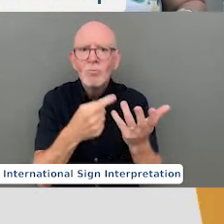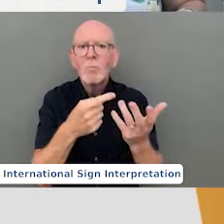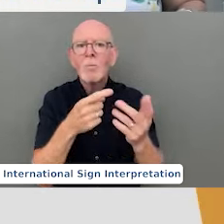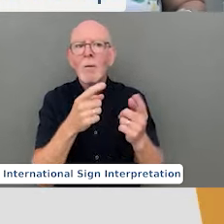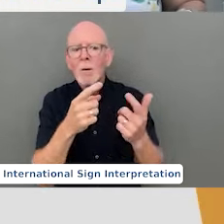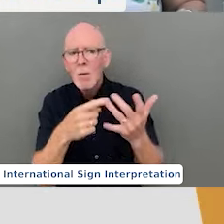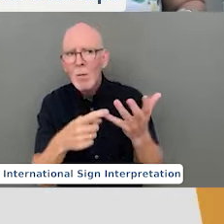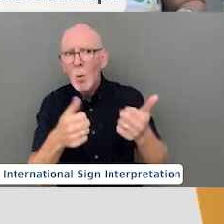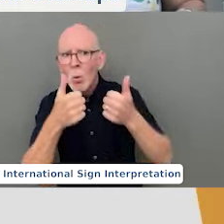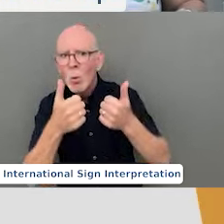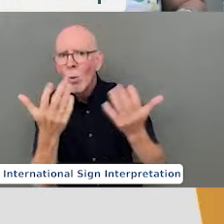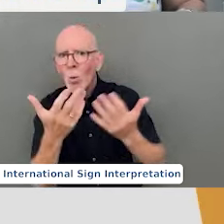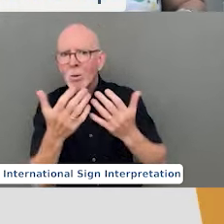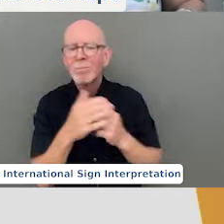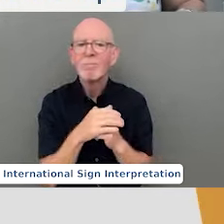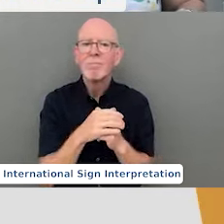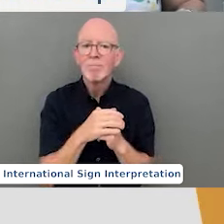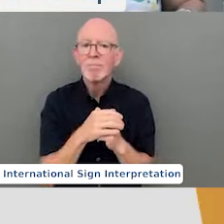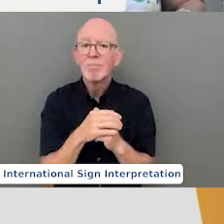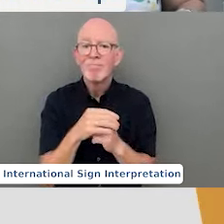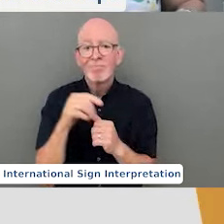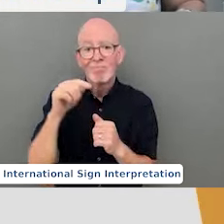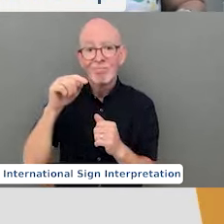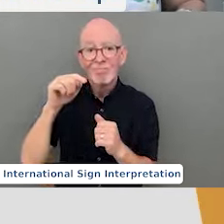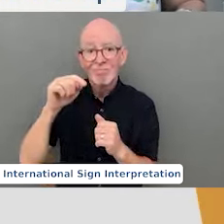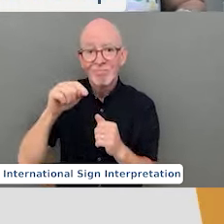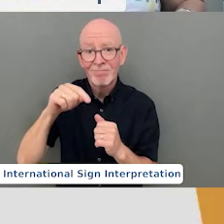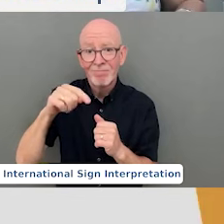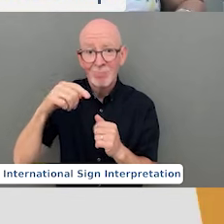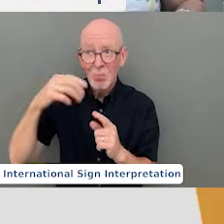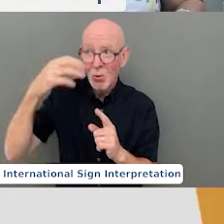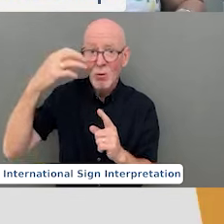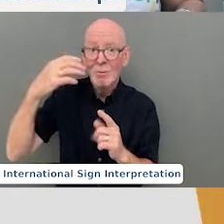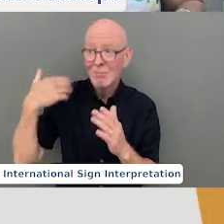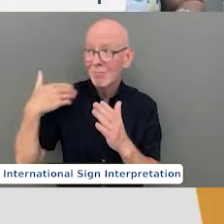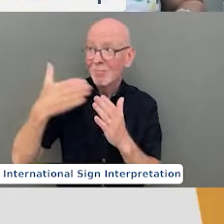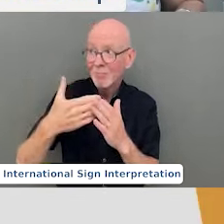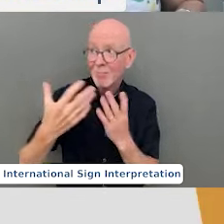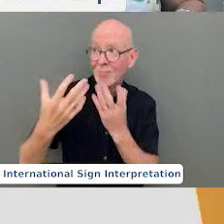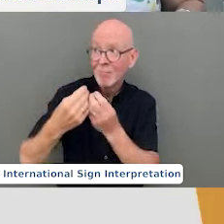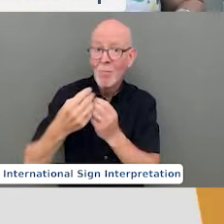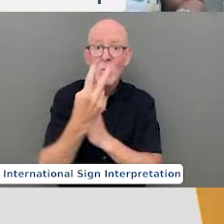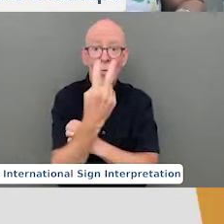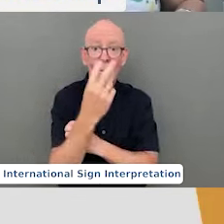Both as advice, both to provide advice and as beneficiaries.